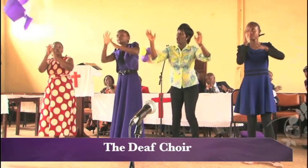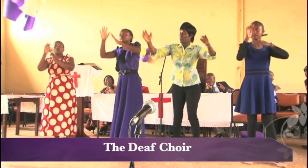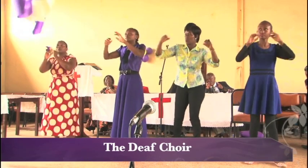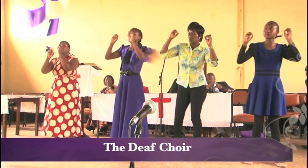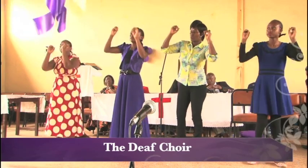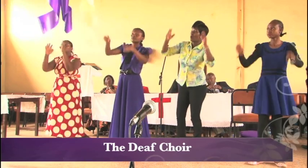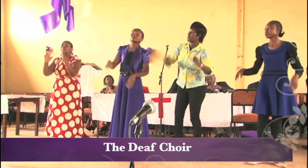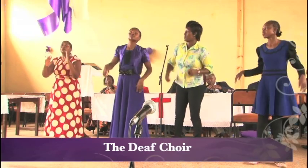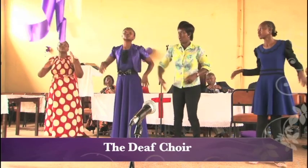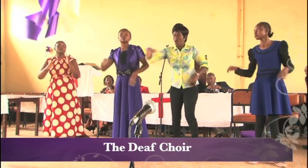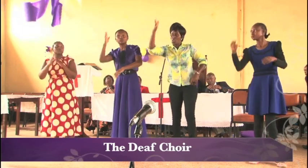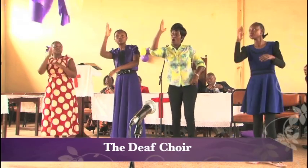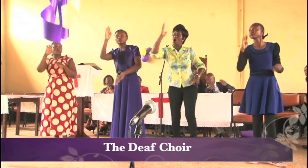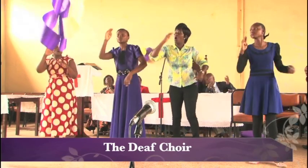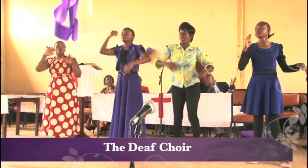Hallelujah.